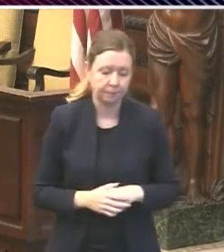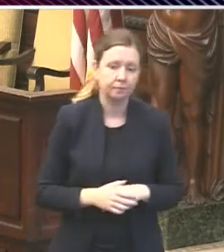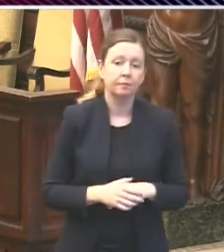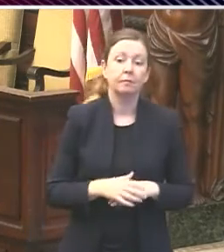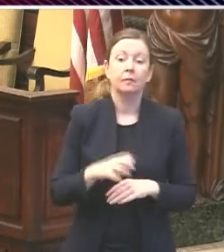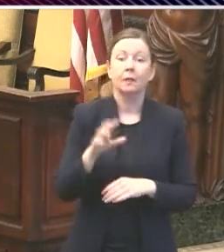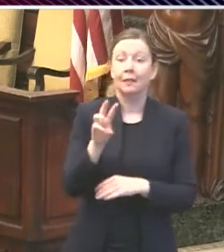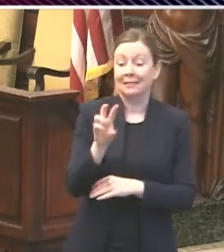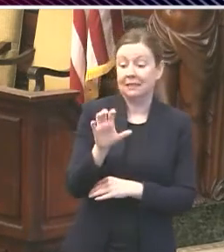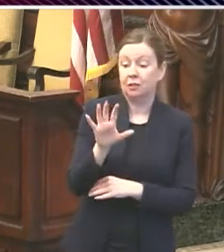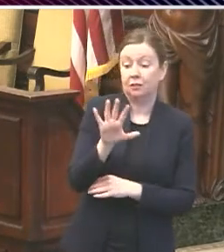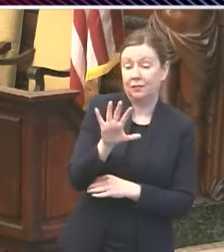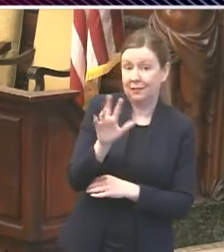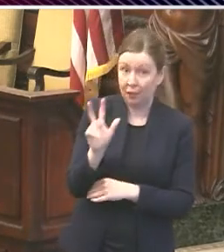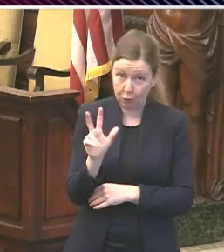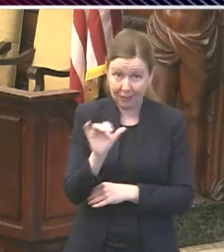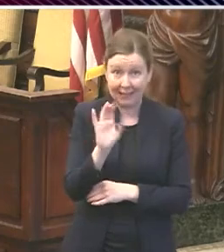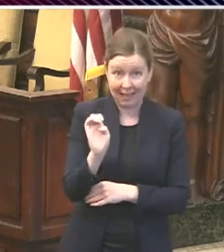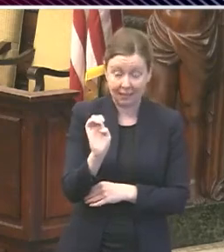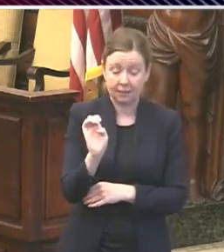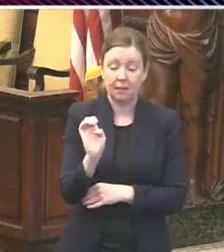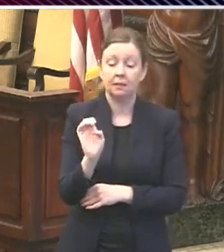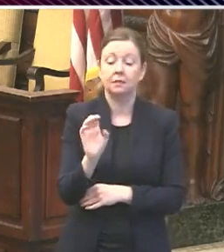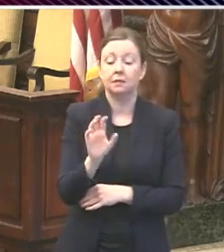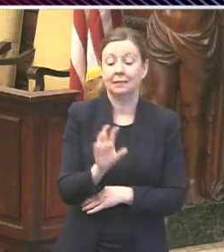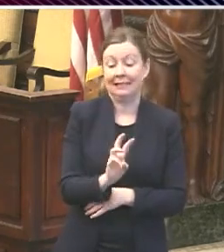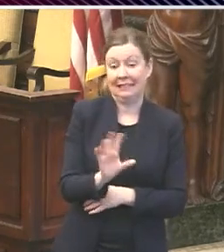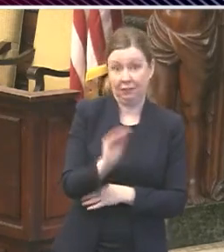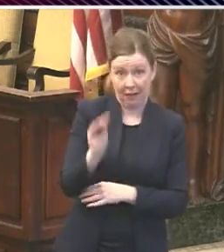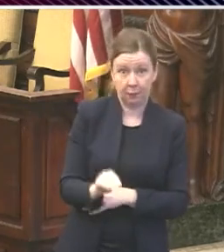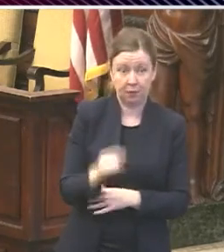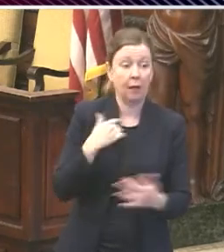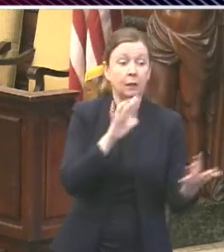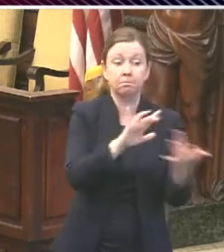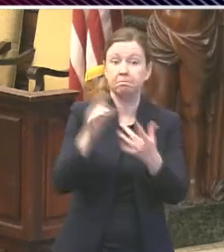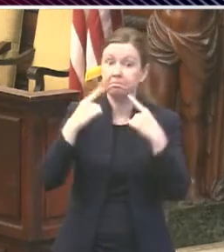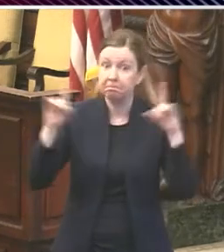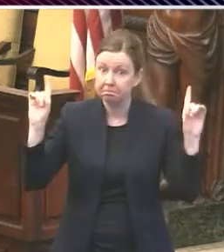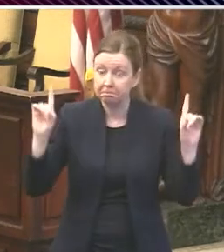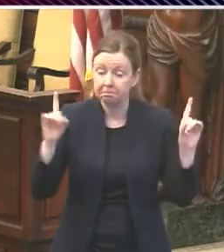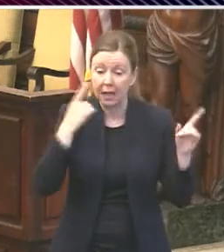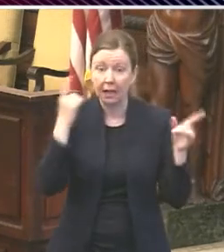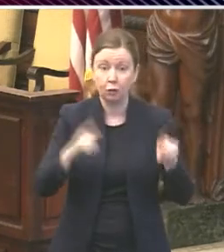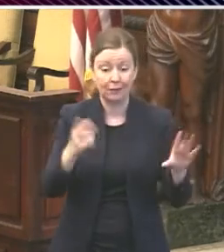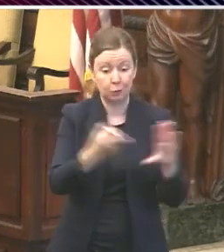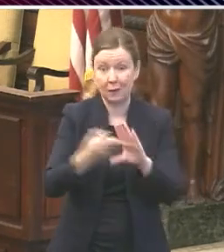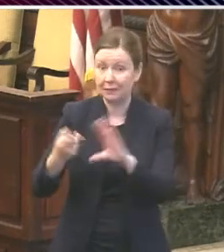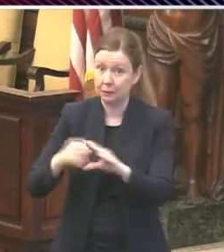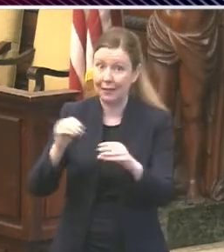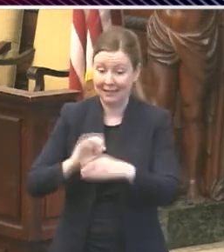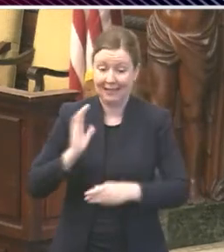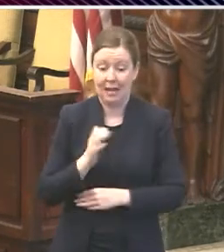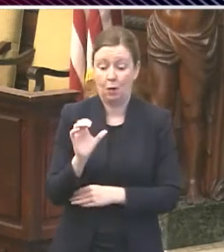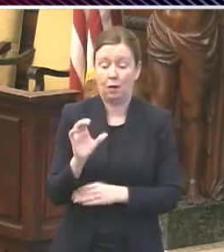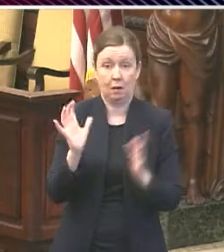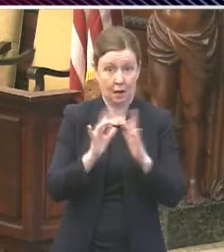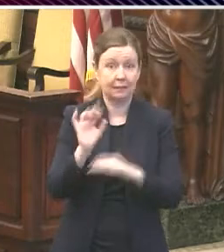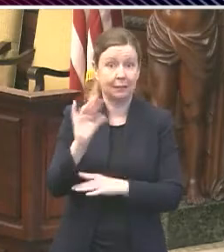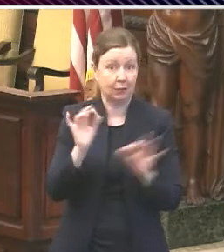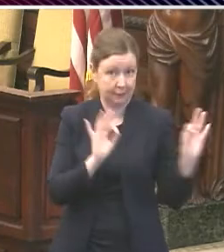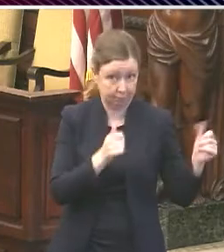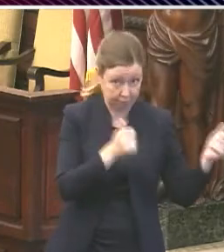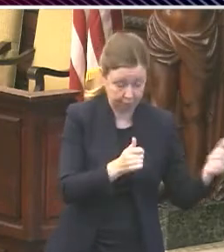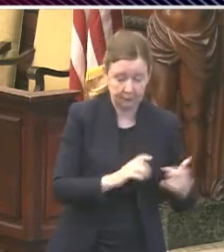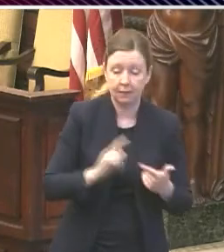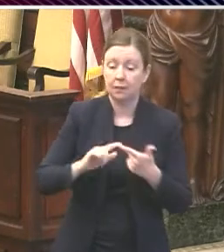remaining 653, 65% we reached and they agreed to participate in contact tracing. That's great. 4%,